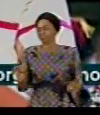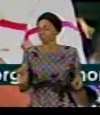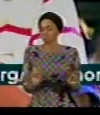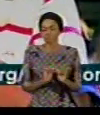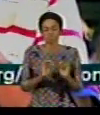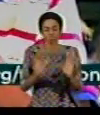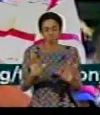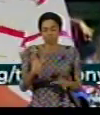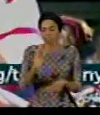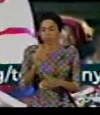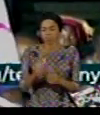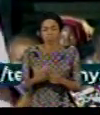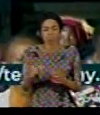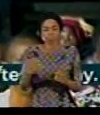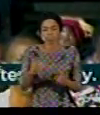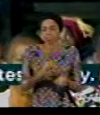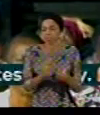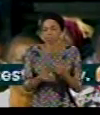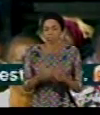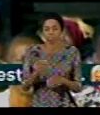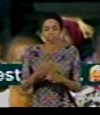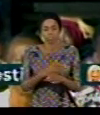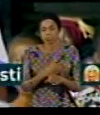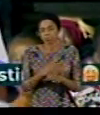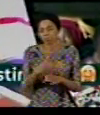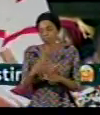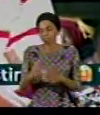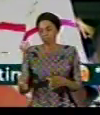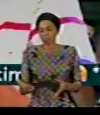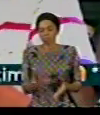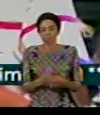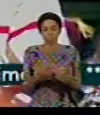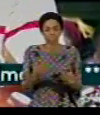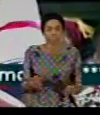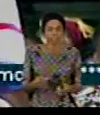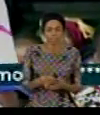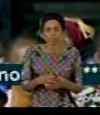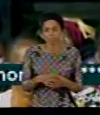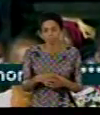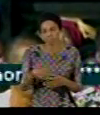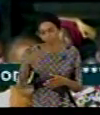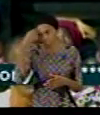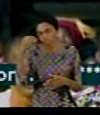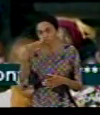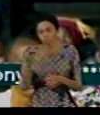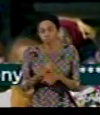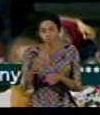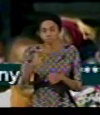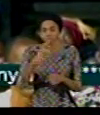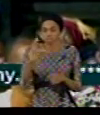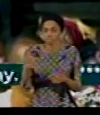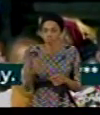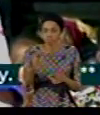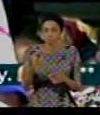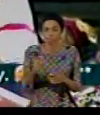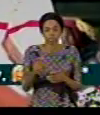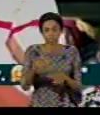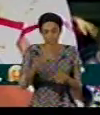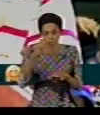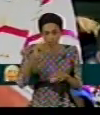There's no change. I begin to be fearful, and to the nature of my work, I need to carry something, right hand for that matter.